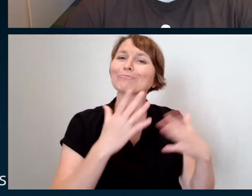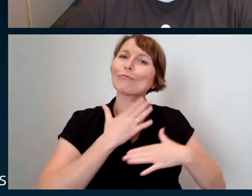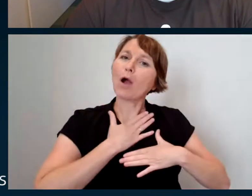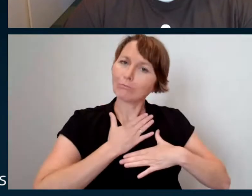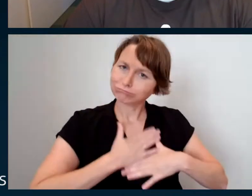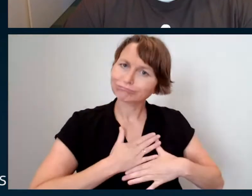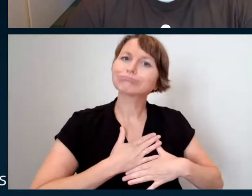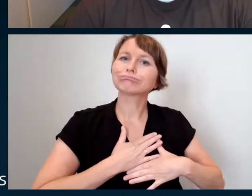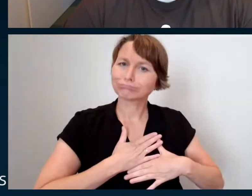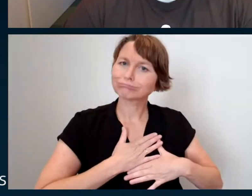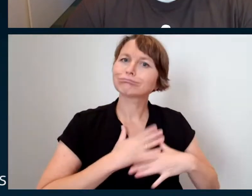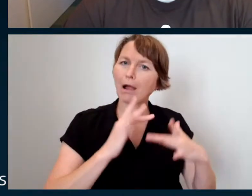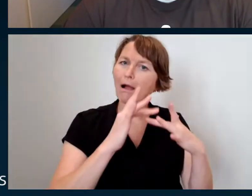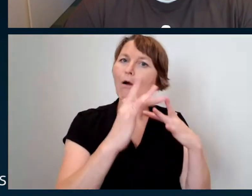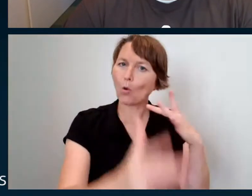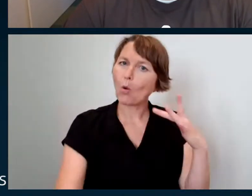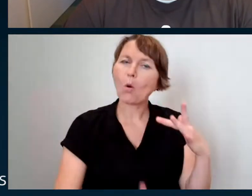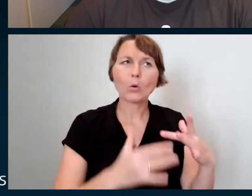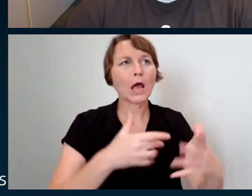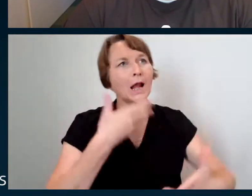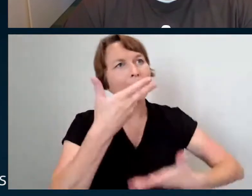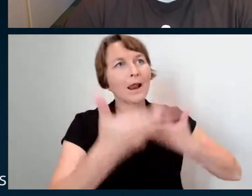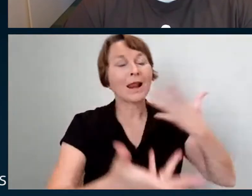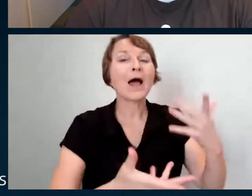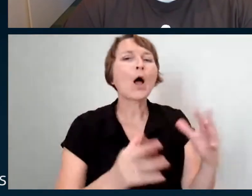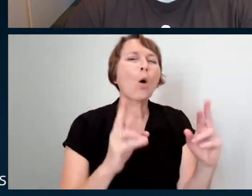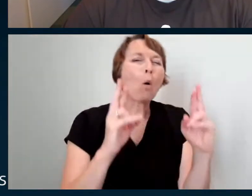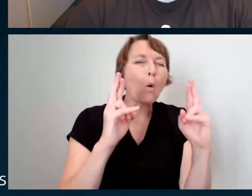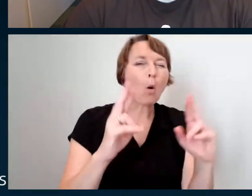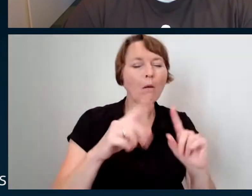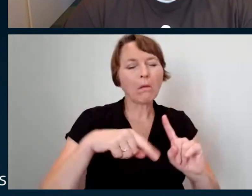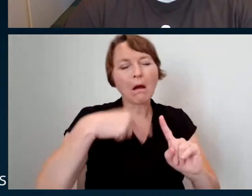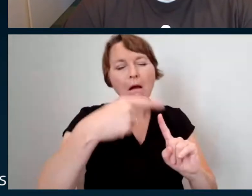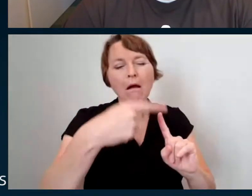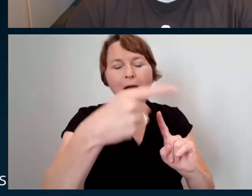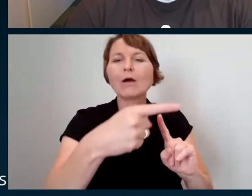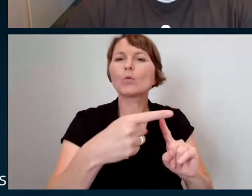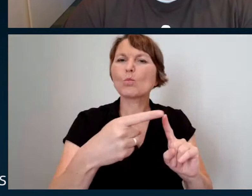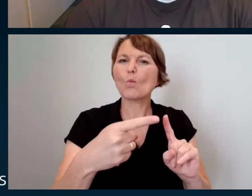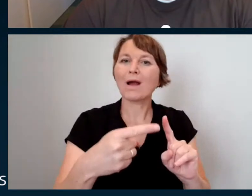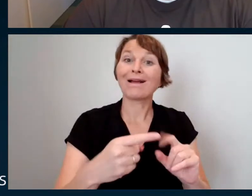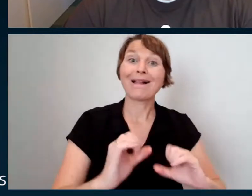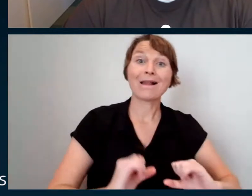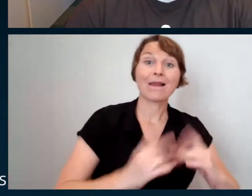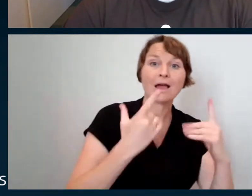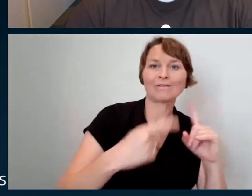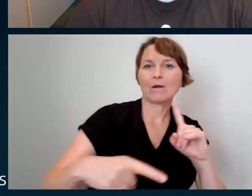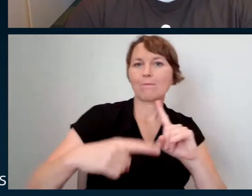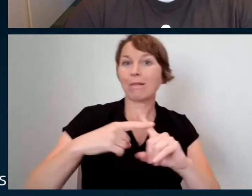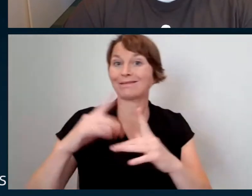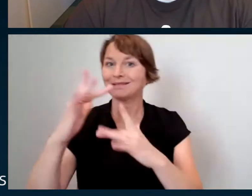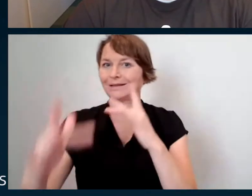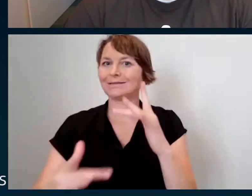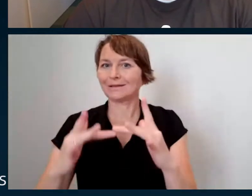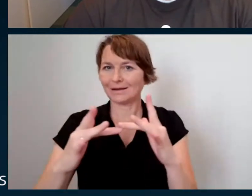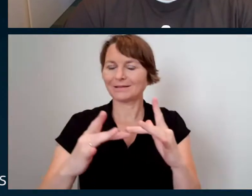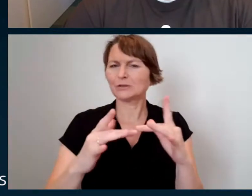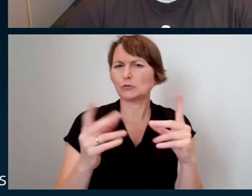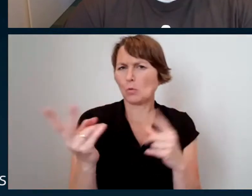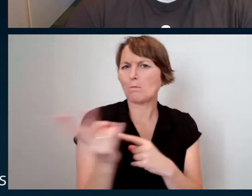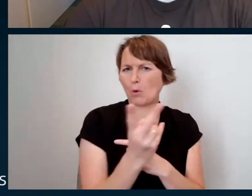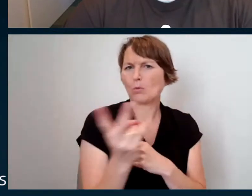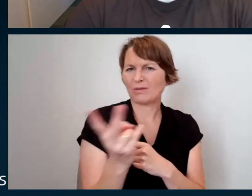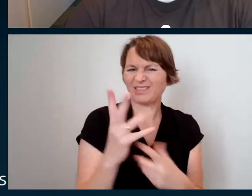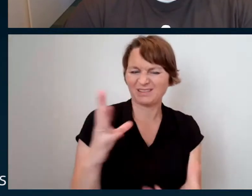I would hope we will get into a hybrid environment in the end where we'll do more online and also see each other in person.